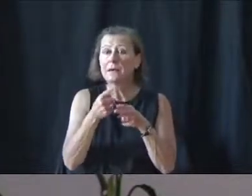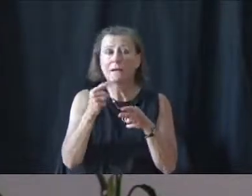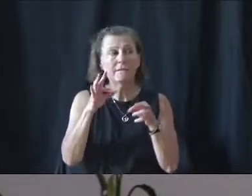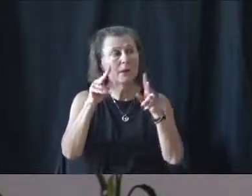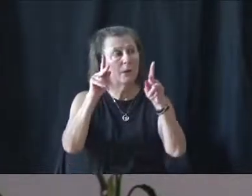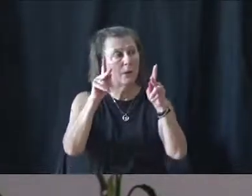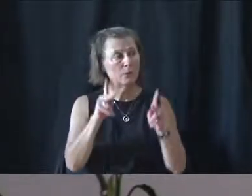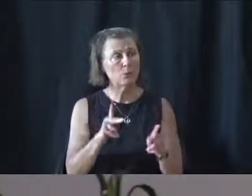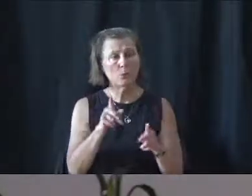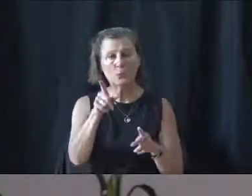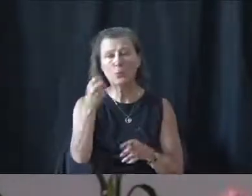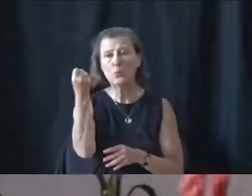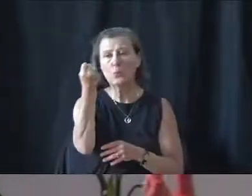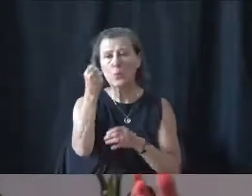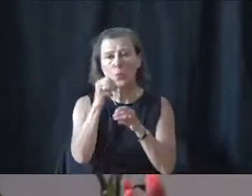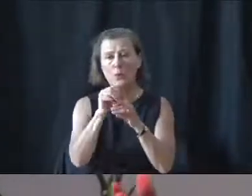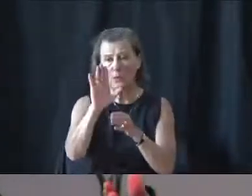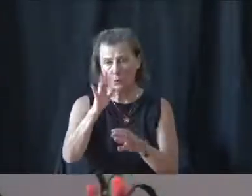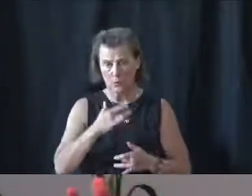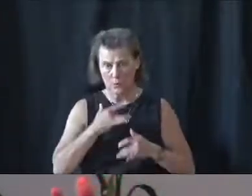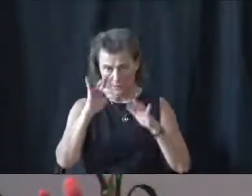this morning.